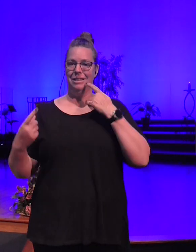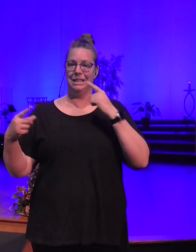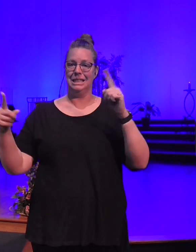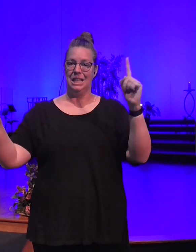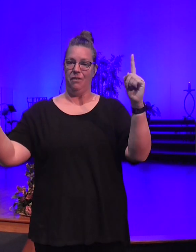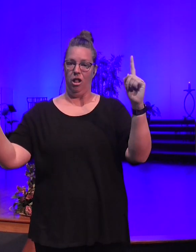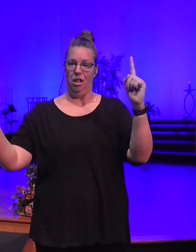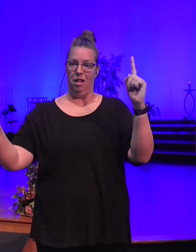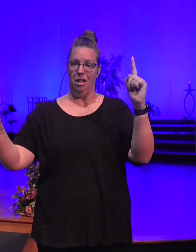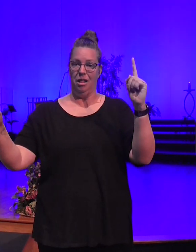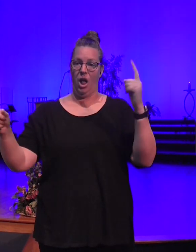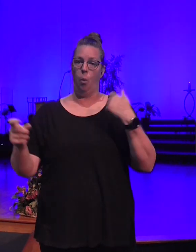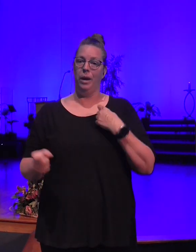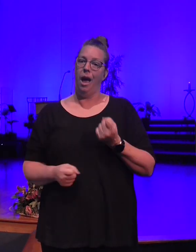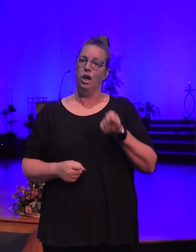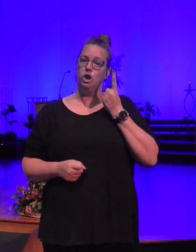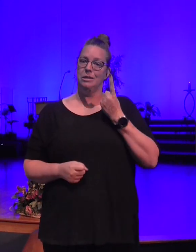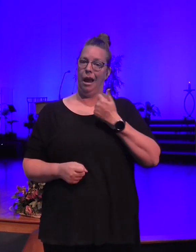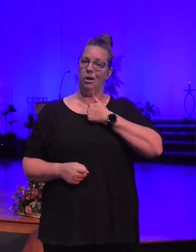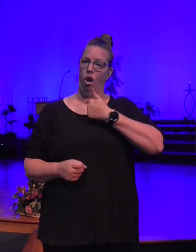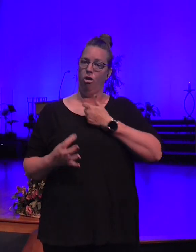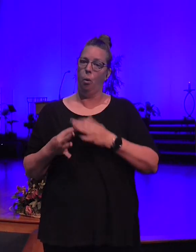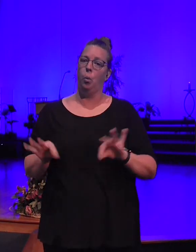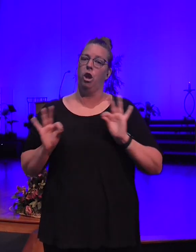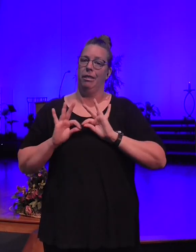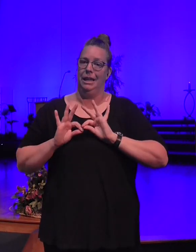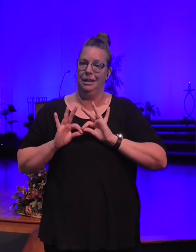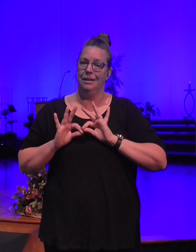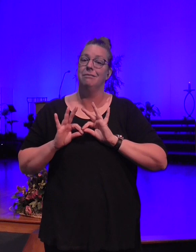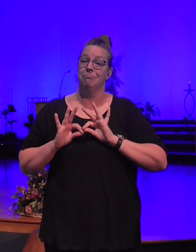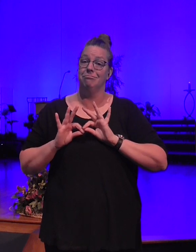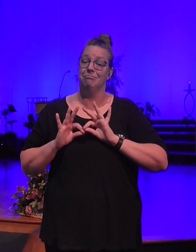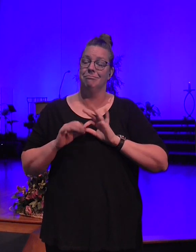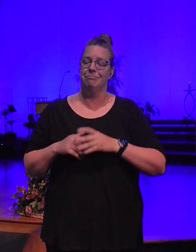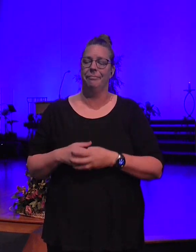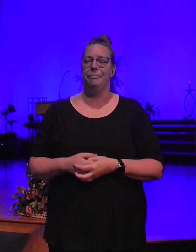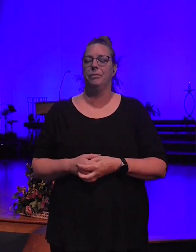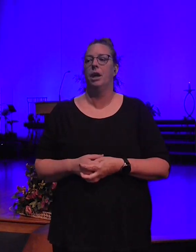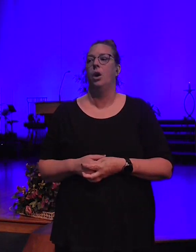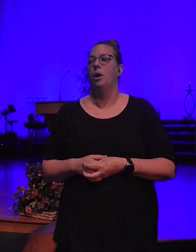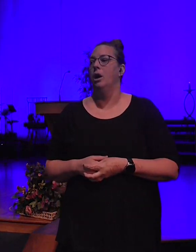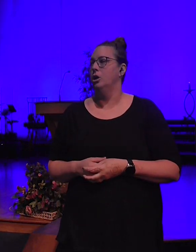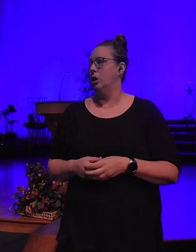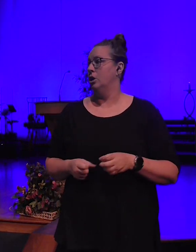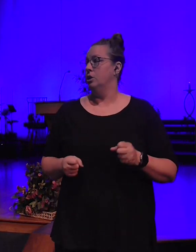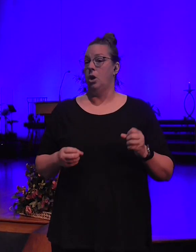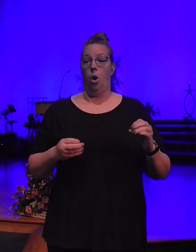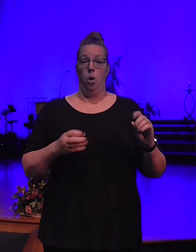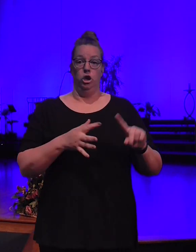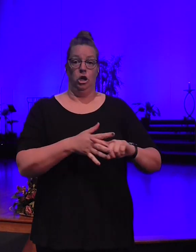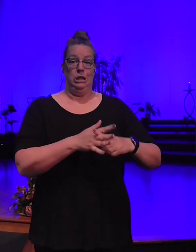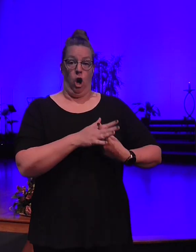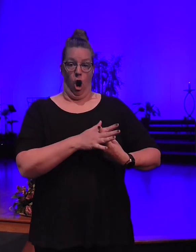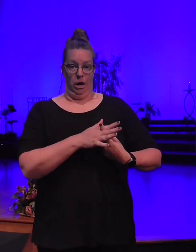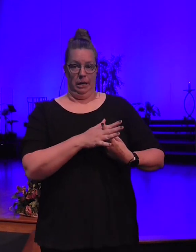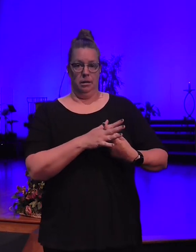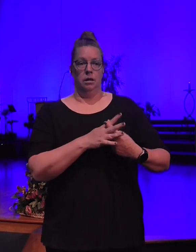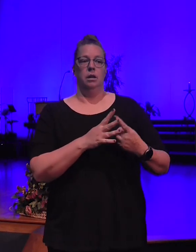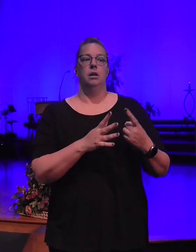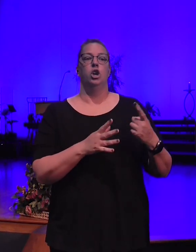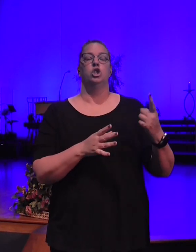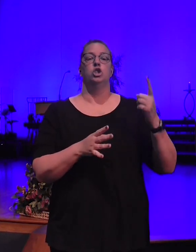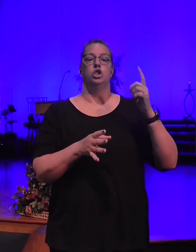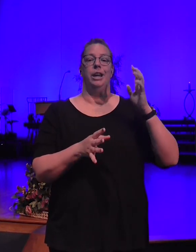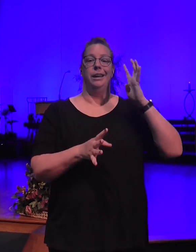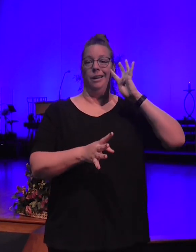can understand our worthiness. So she started out, as I said, she had created this